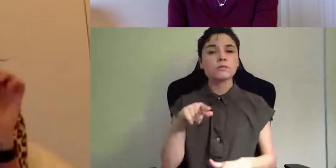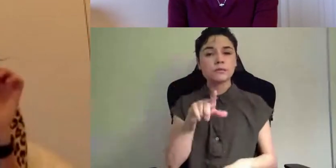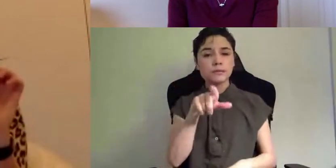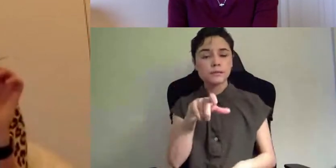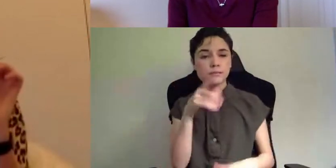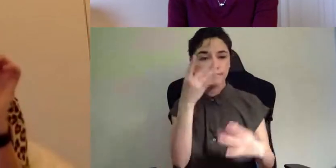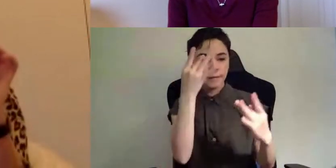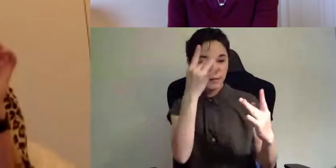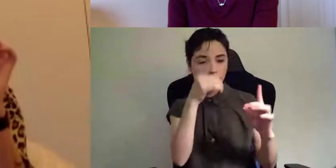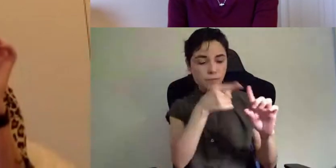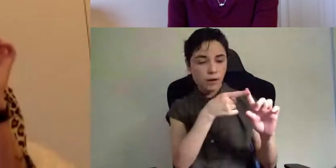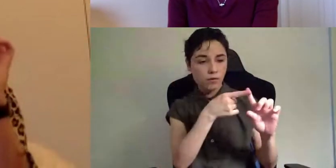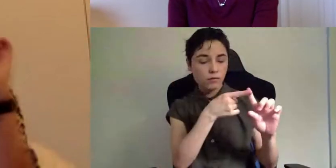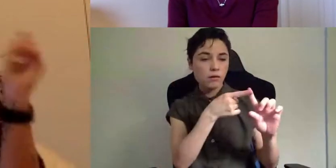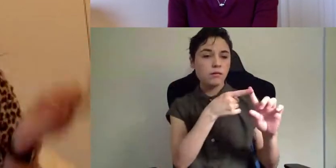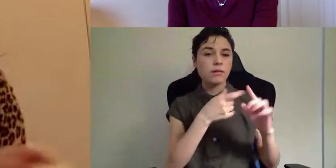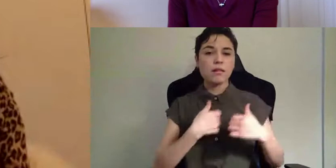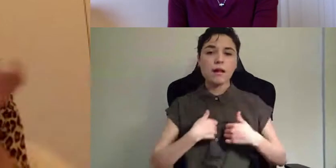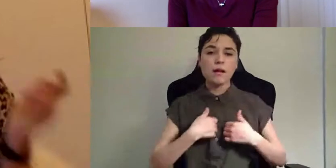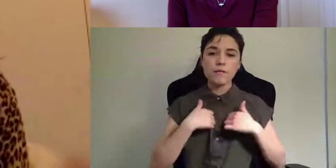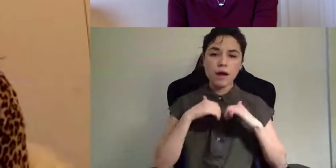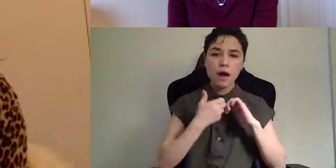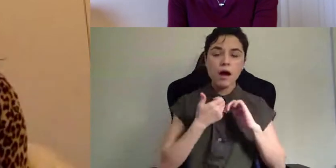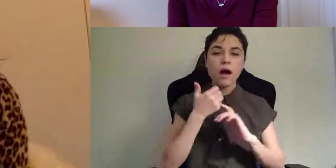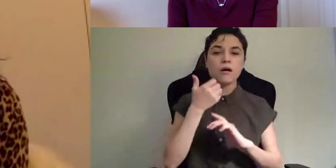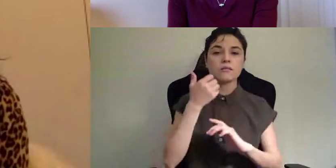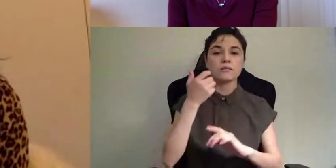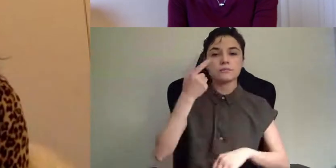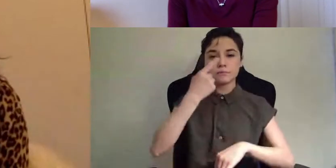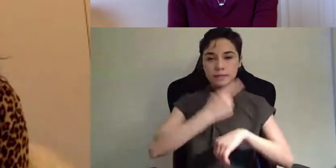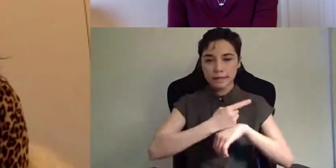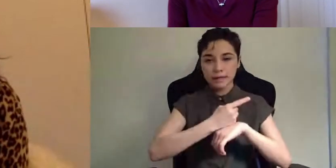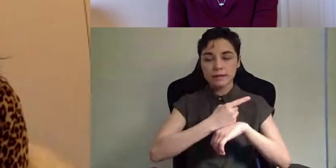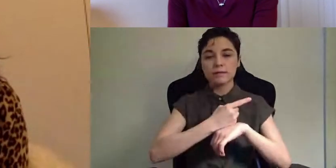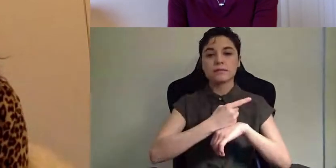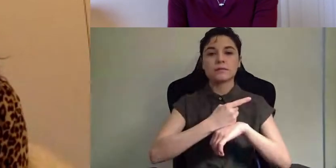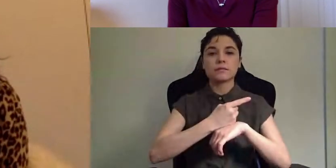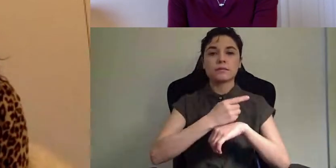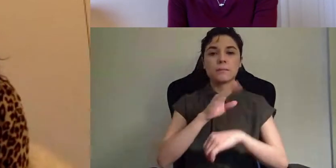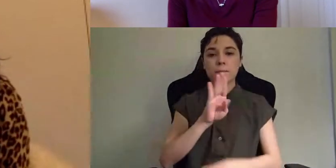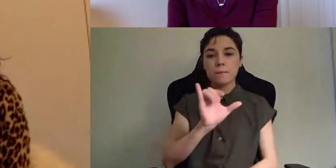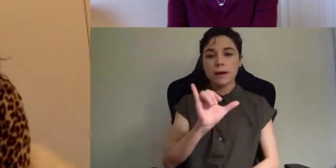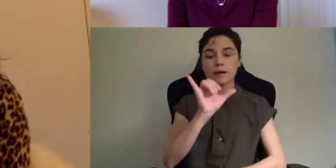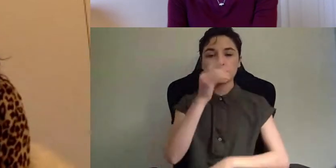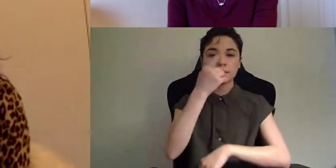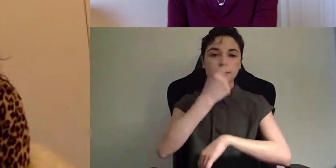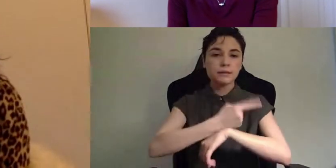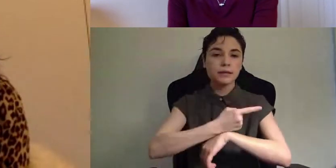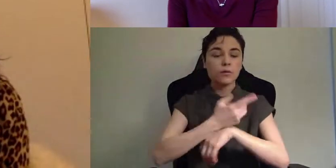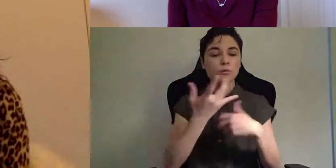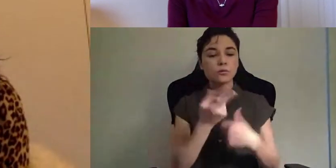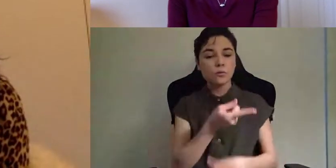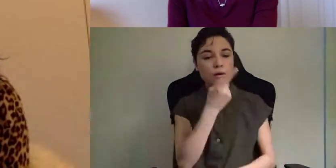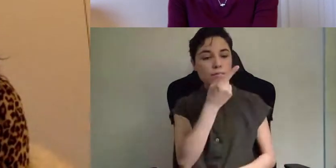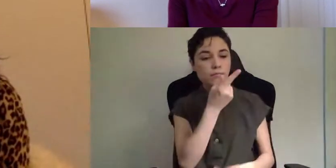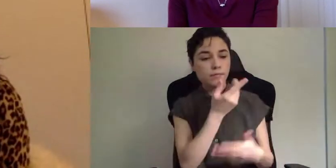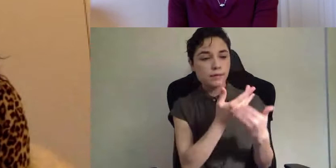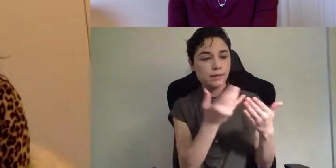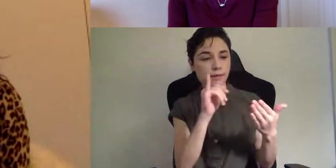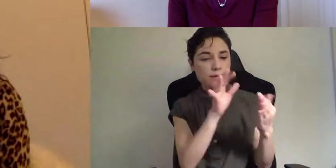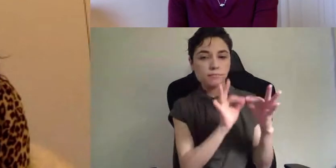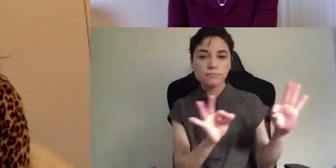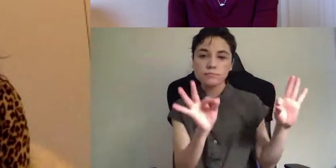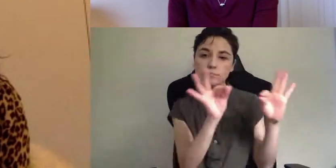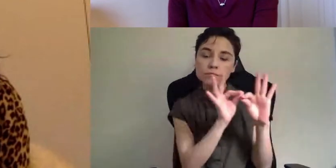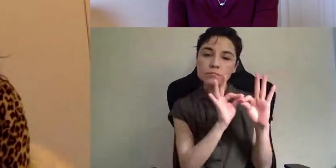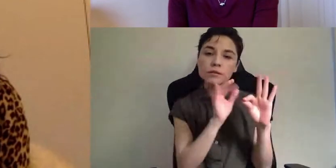what's one thing today that I'm going to get up for? What's one thing that matters today? And